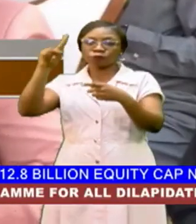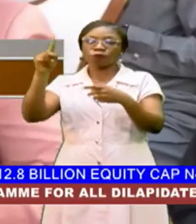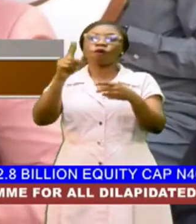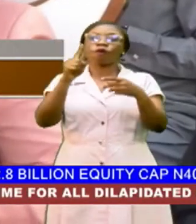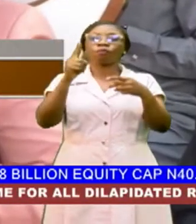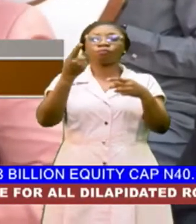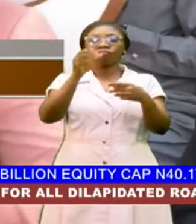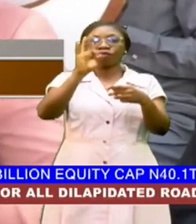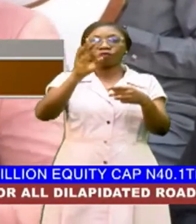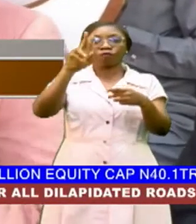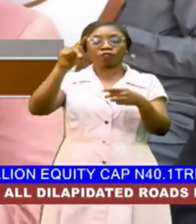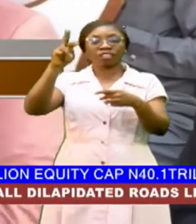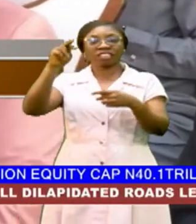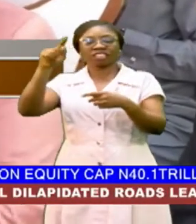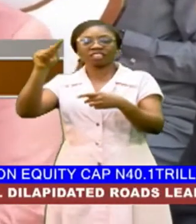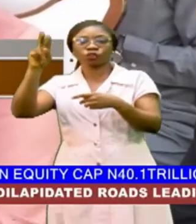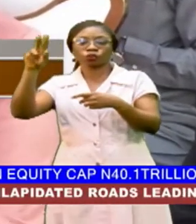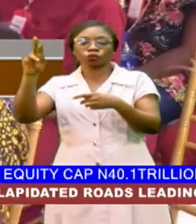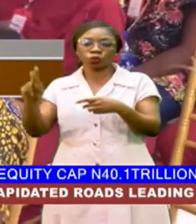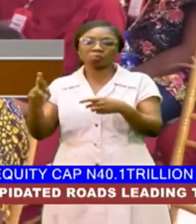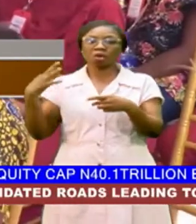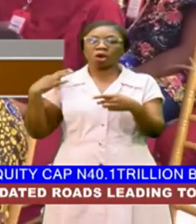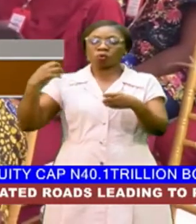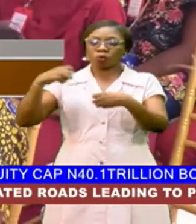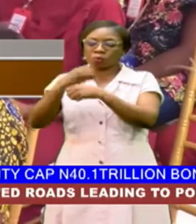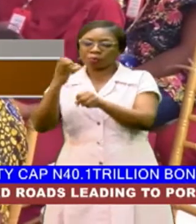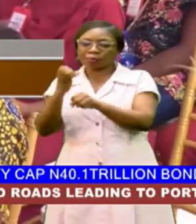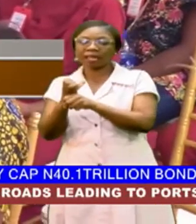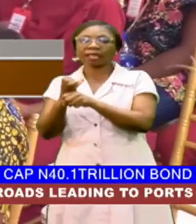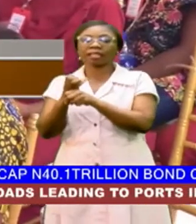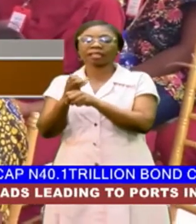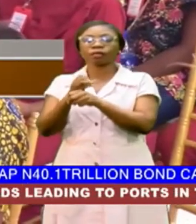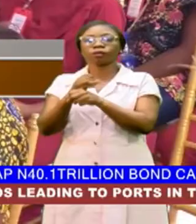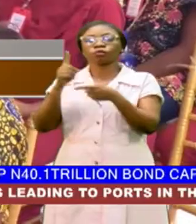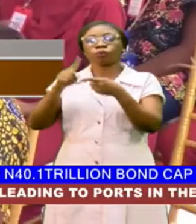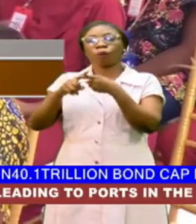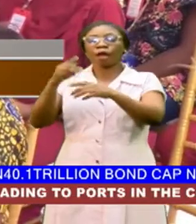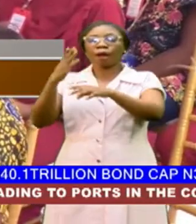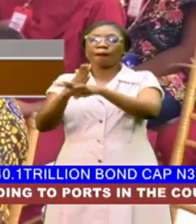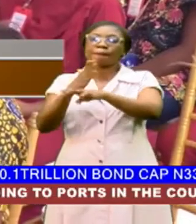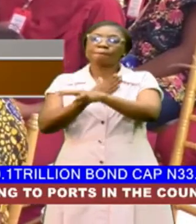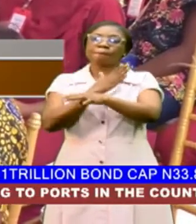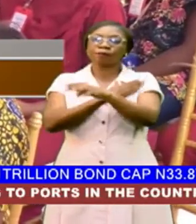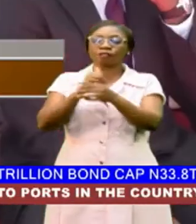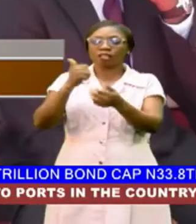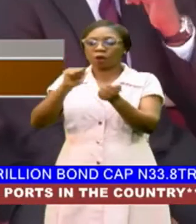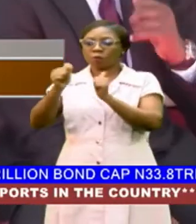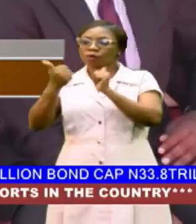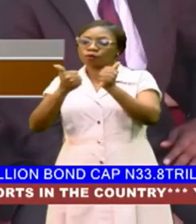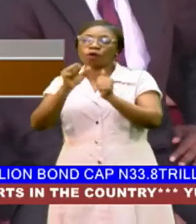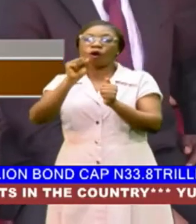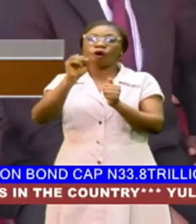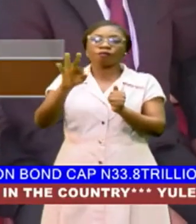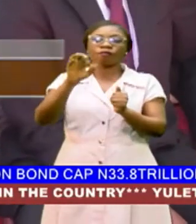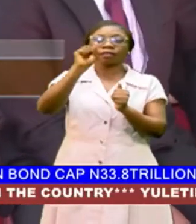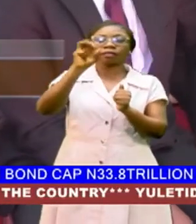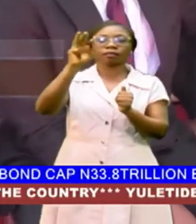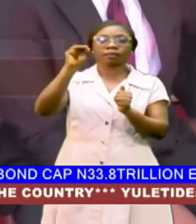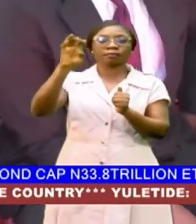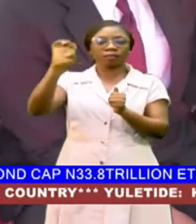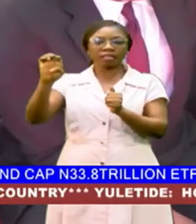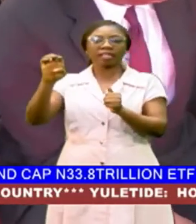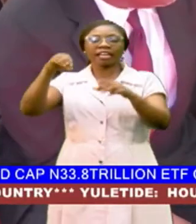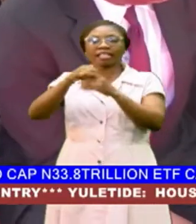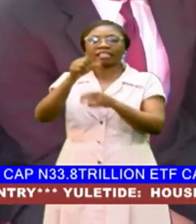garment making and plastic packaging towards improving the competitiveness of MSMEs. In